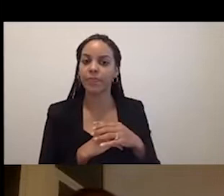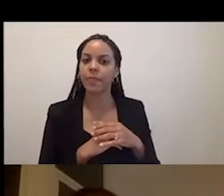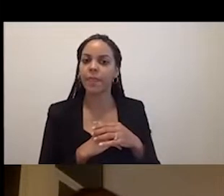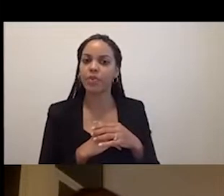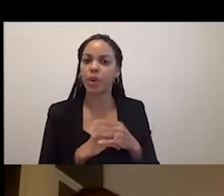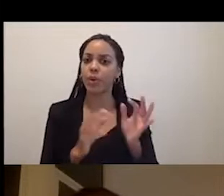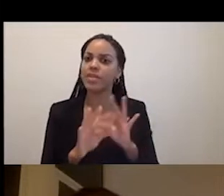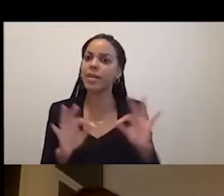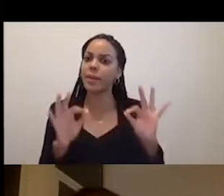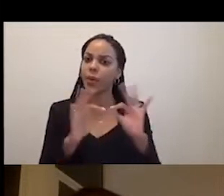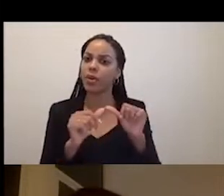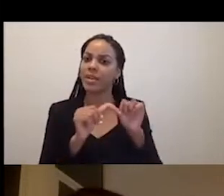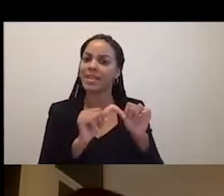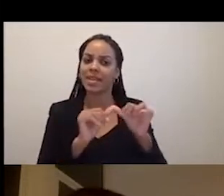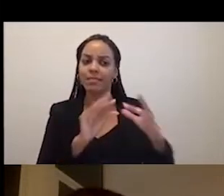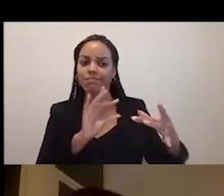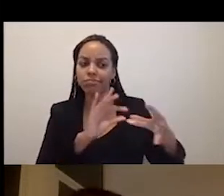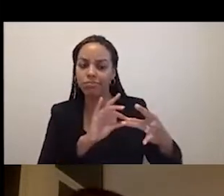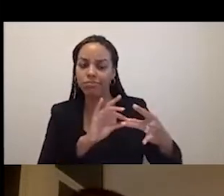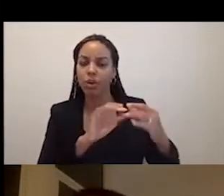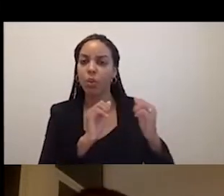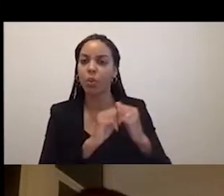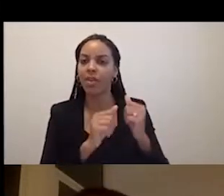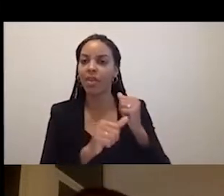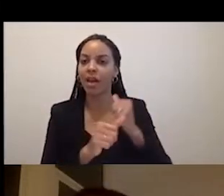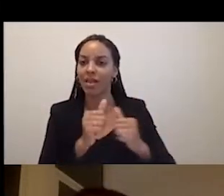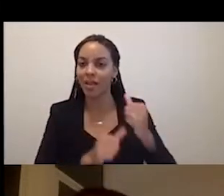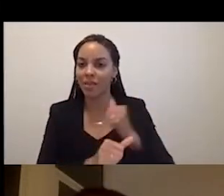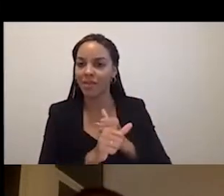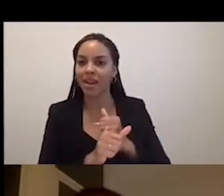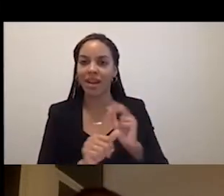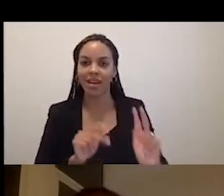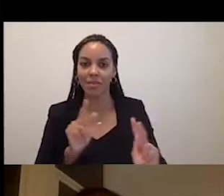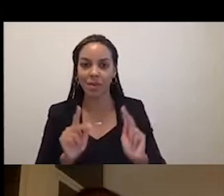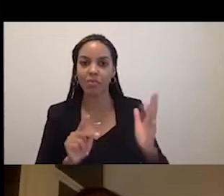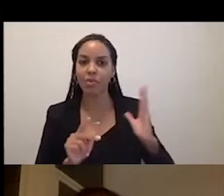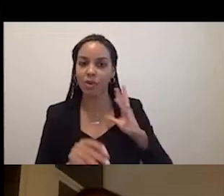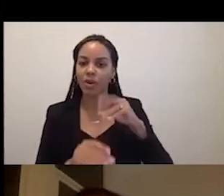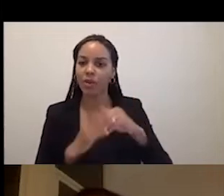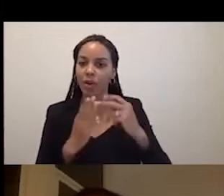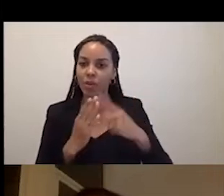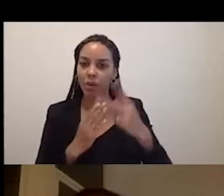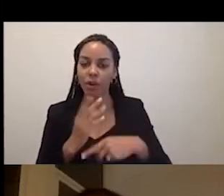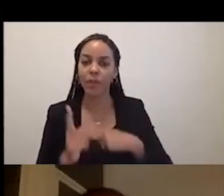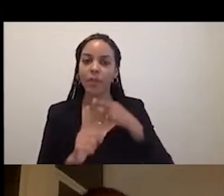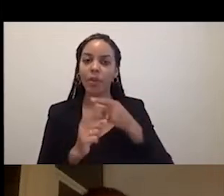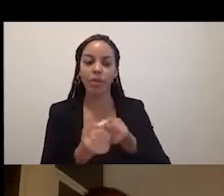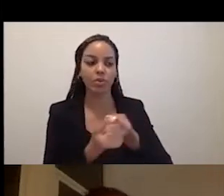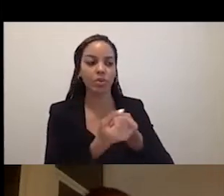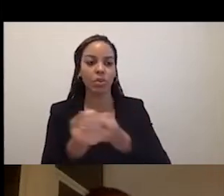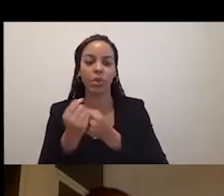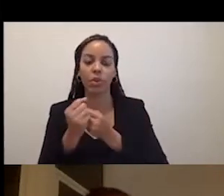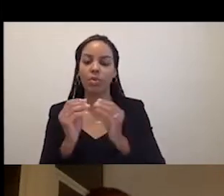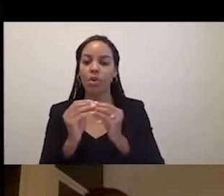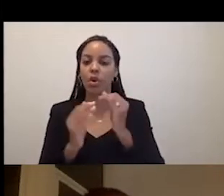of keeping a connection with alumni and supporting artists more widely internationally. And if you go